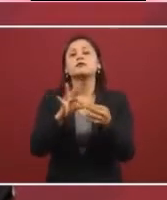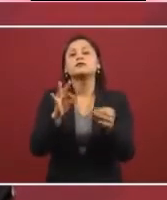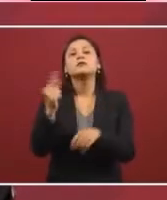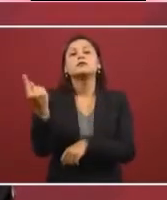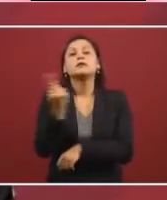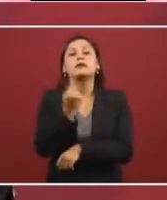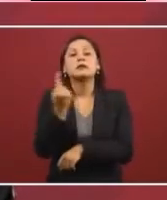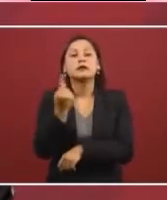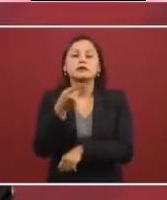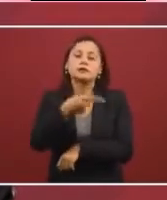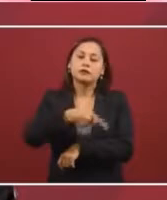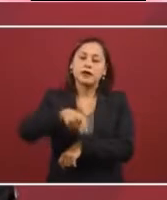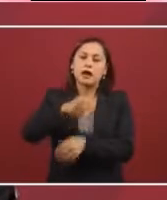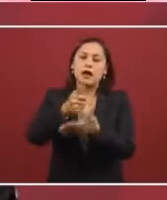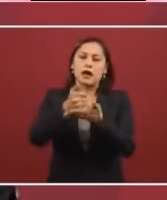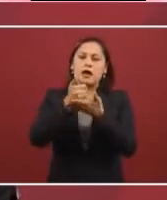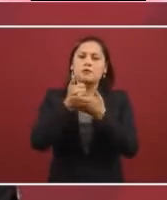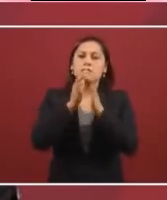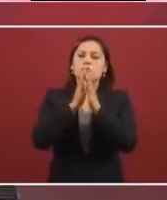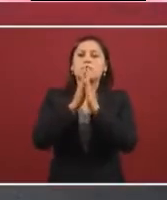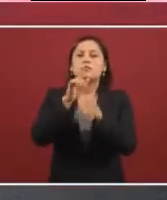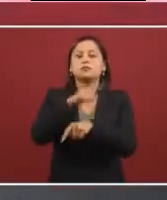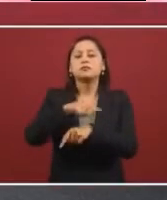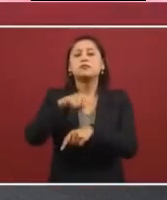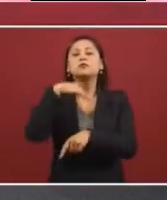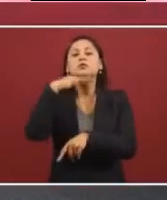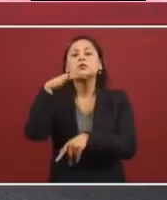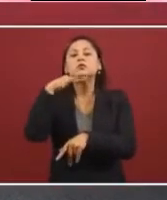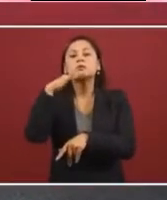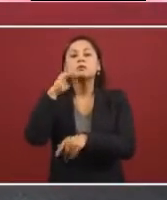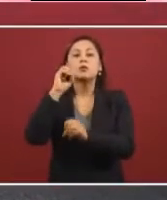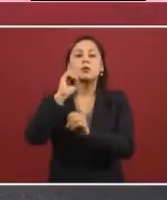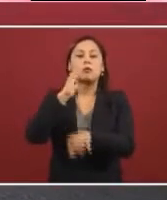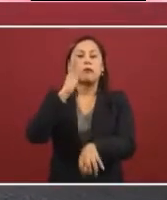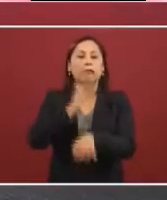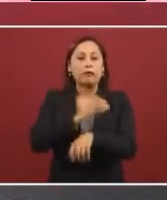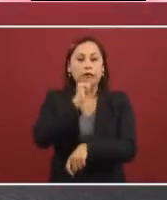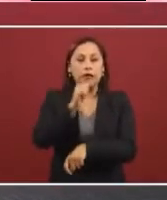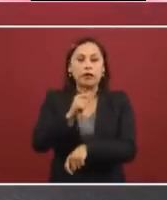to combat corruption and impunity.